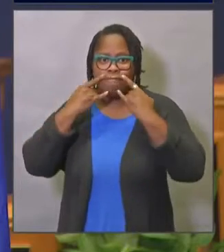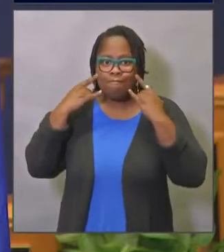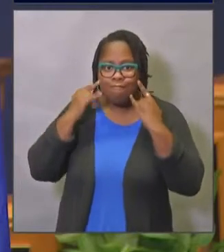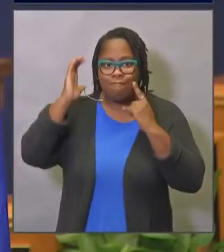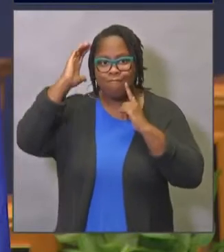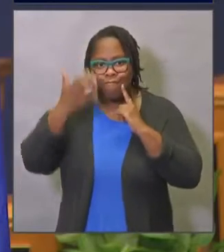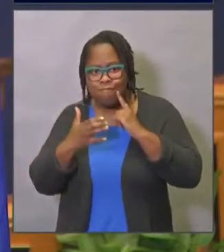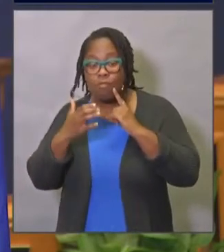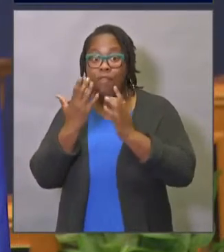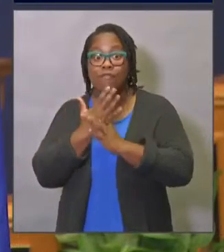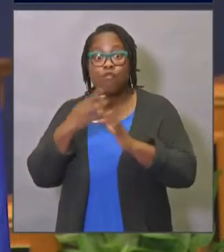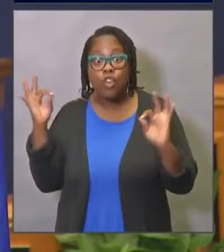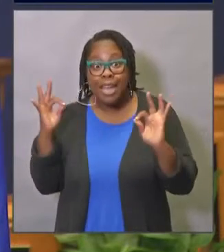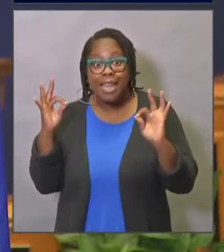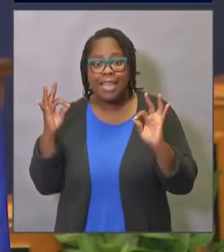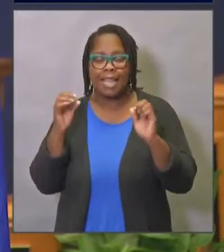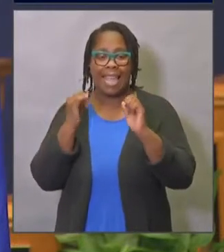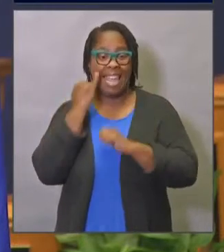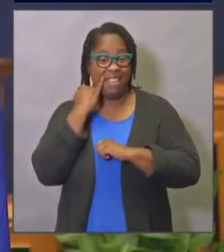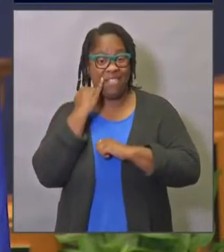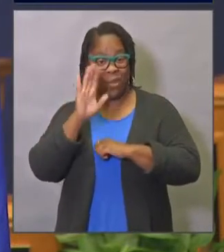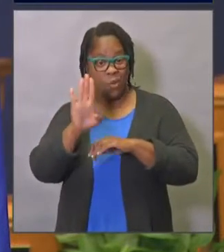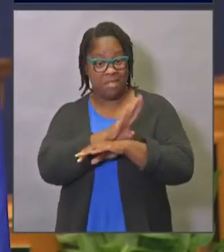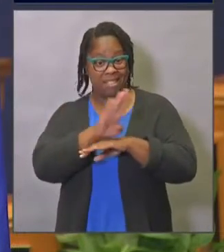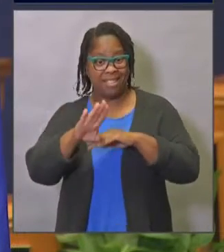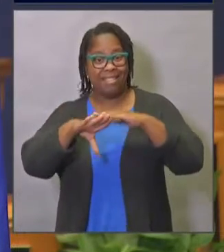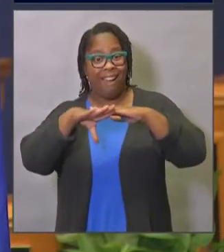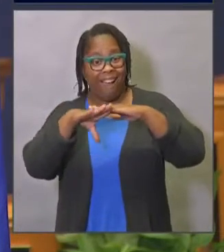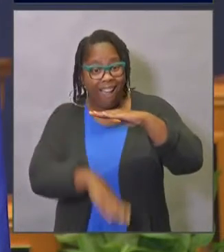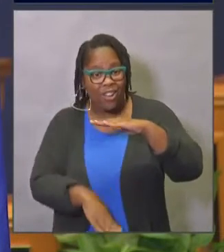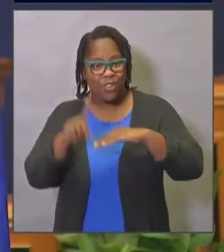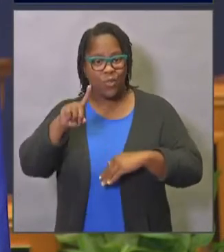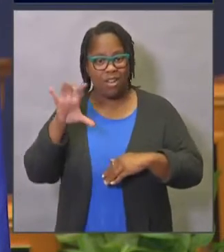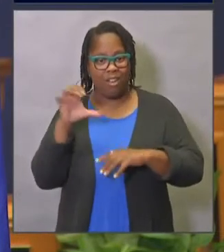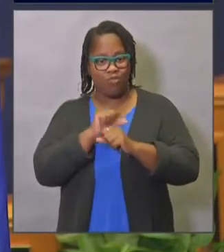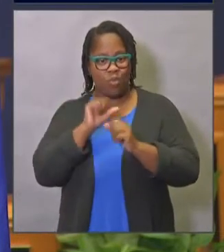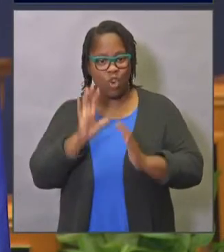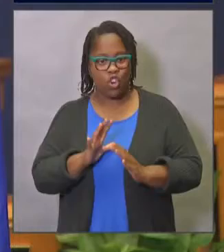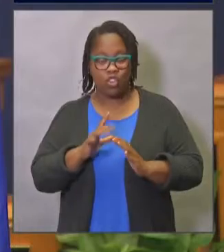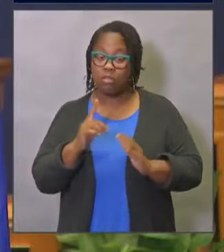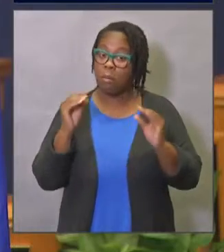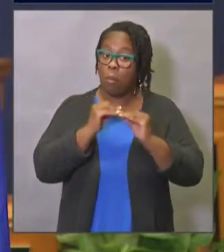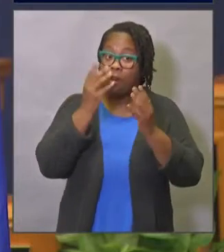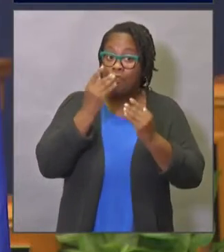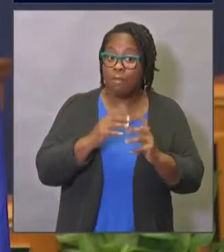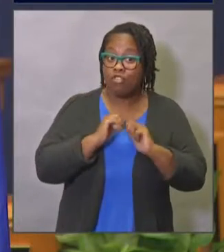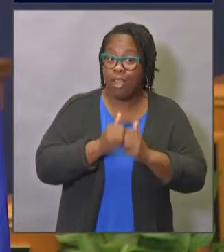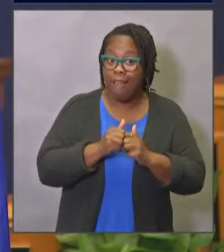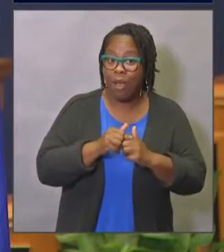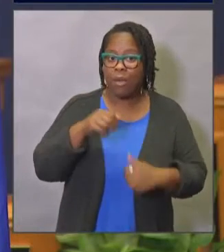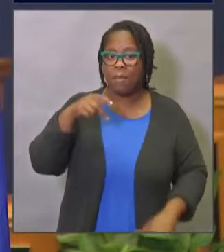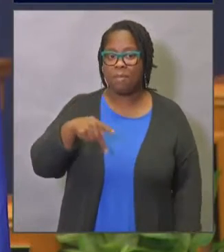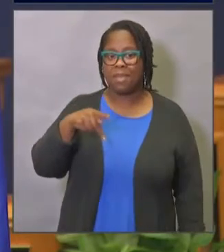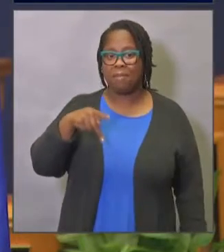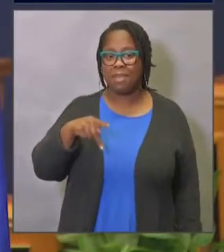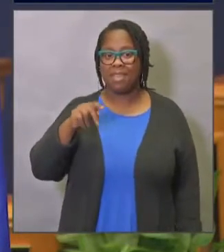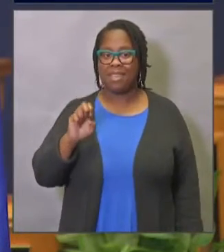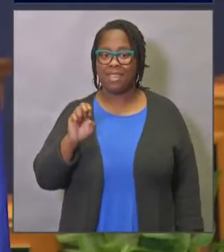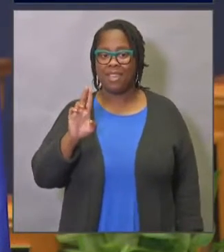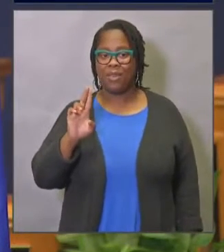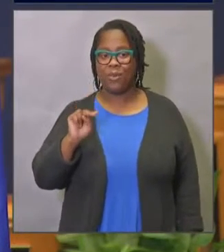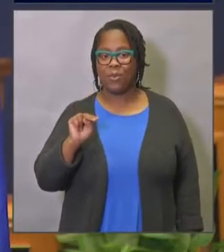with 100 employees or less. And more information about the PPE Unite program can be found on